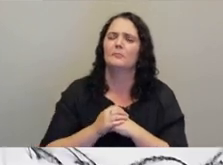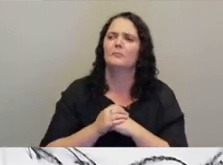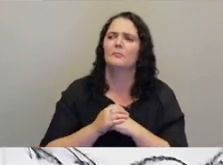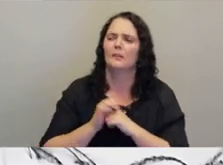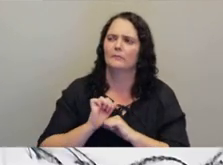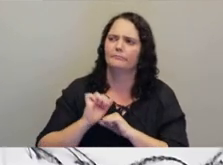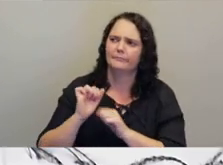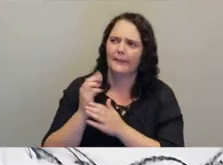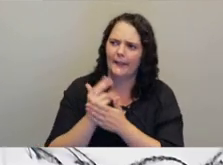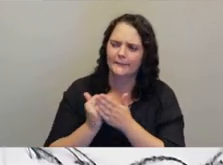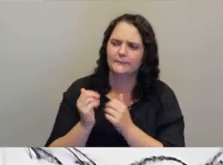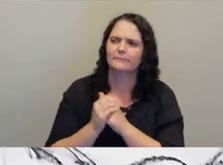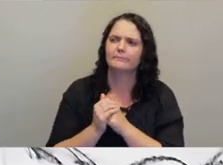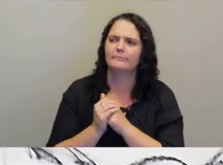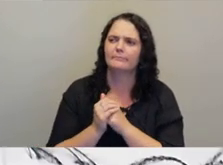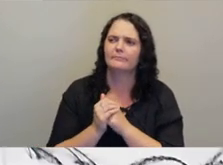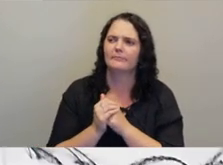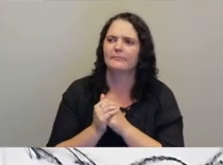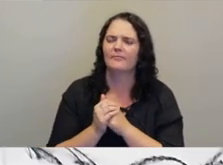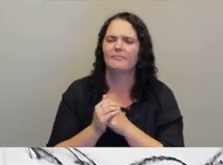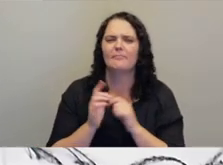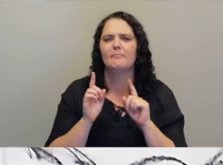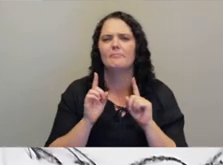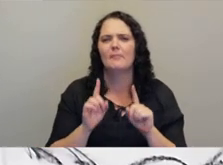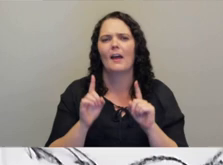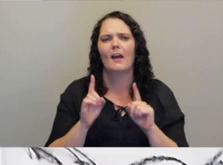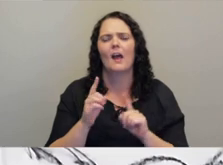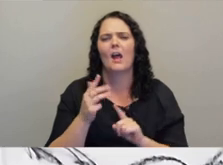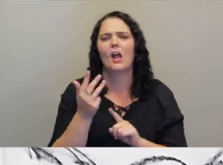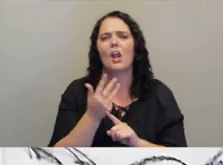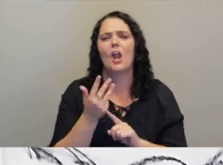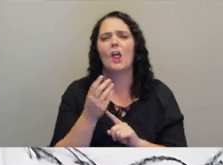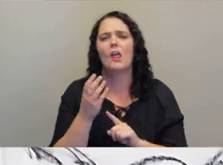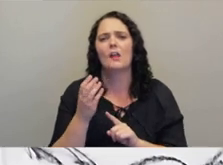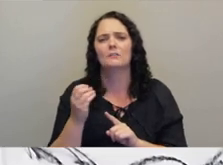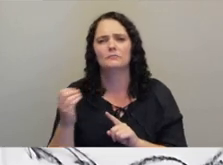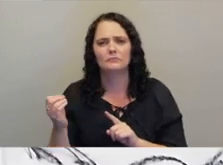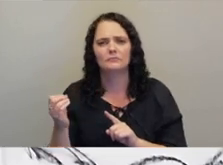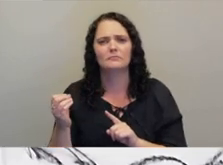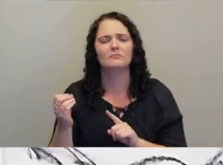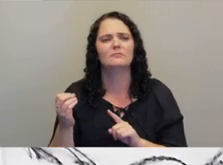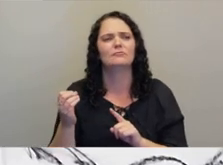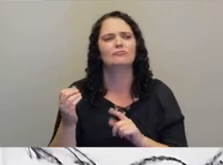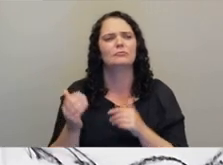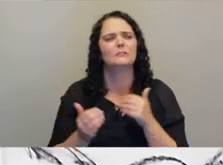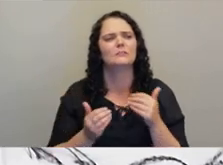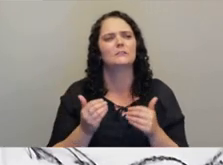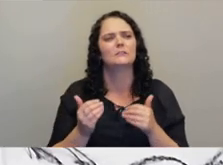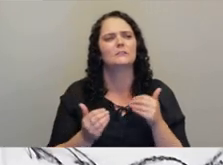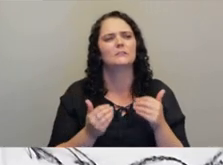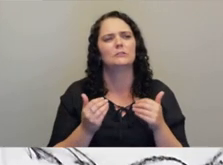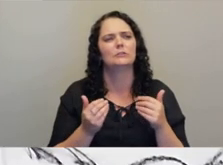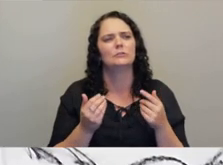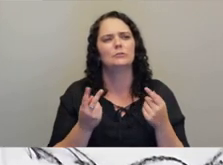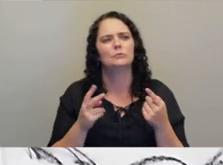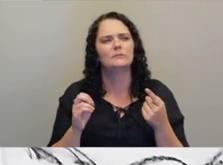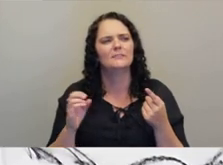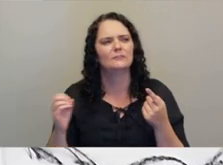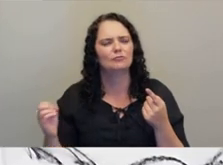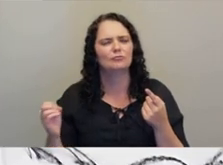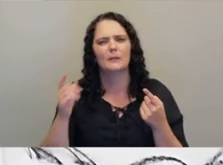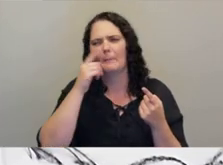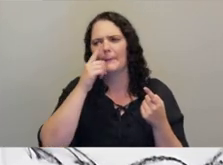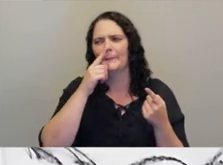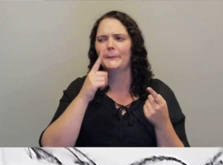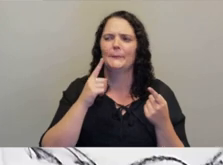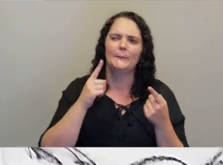fell out of favor with the realists in the 19th century and then through the 20th century, and only recently now has cycled back in